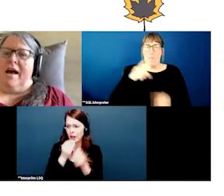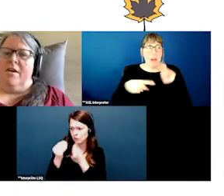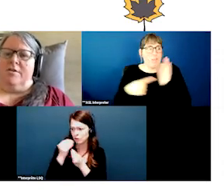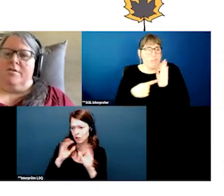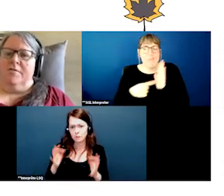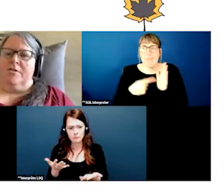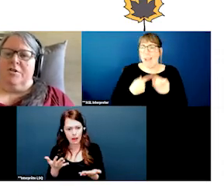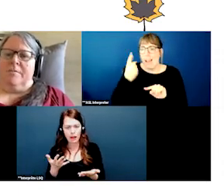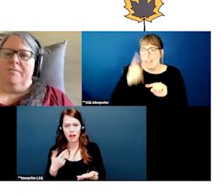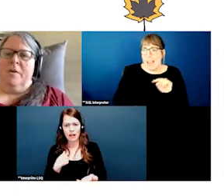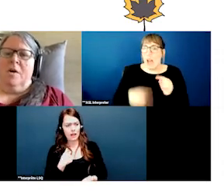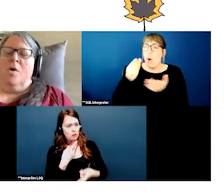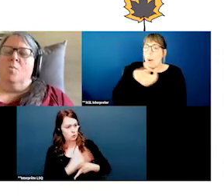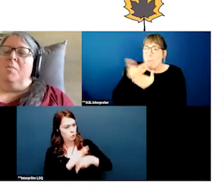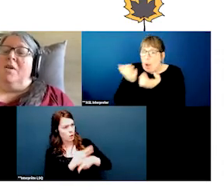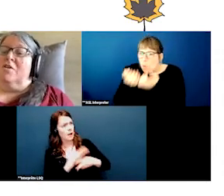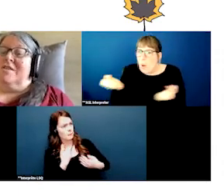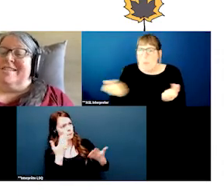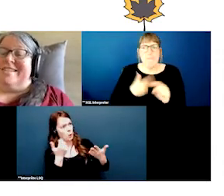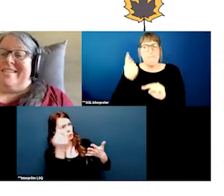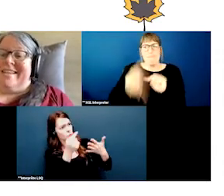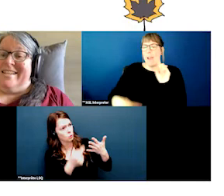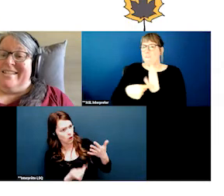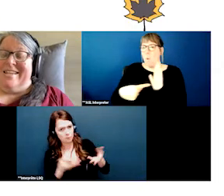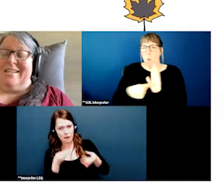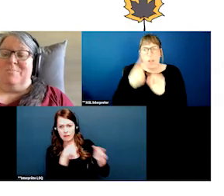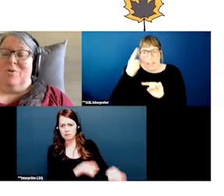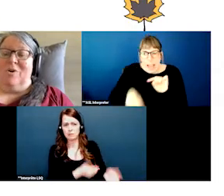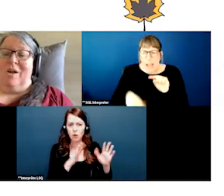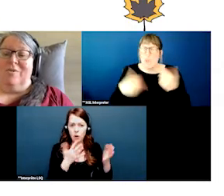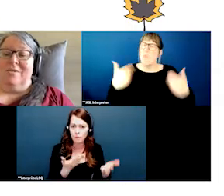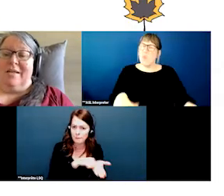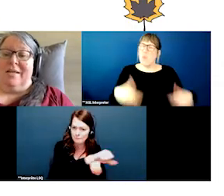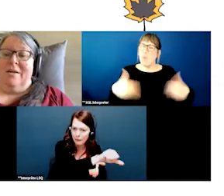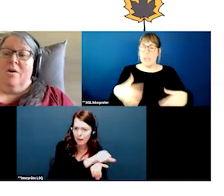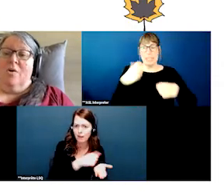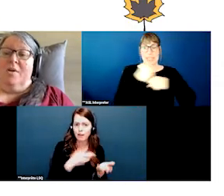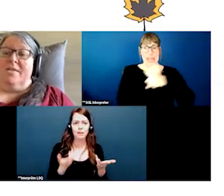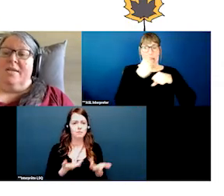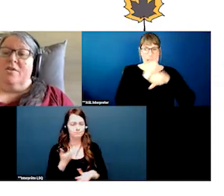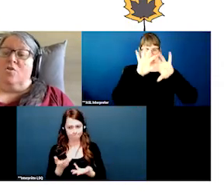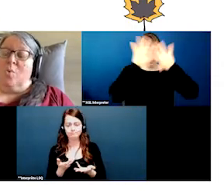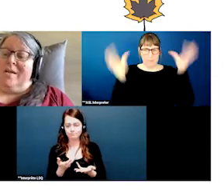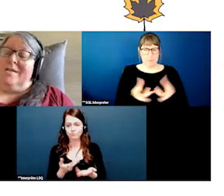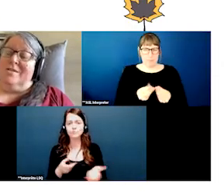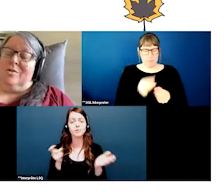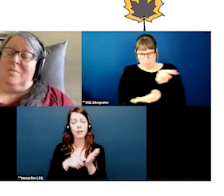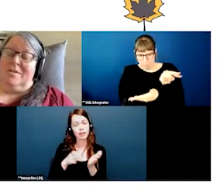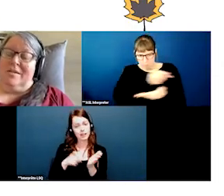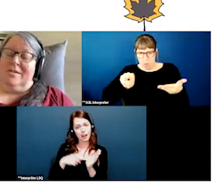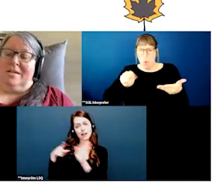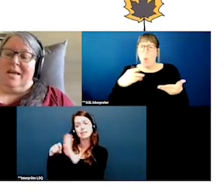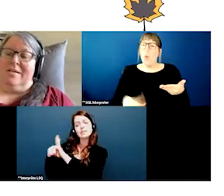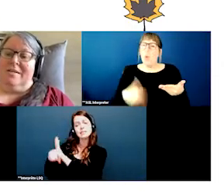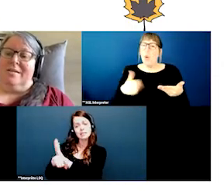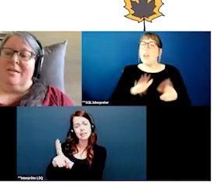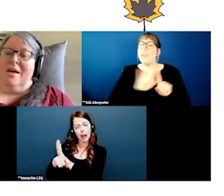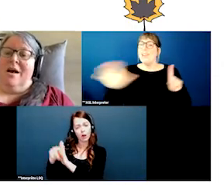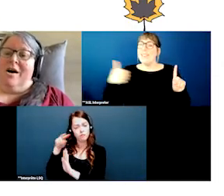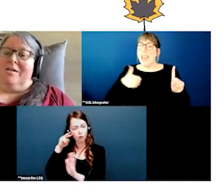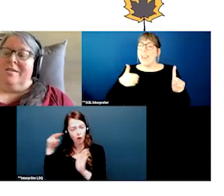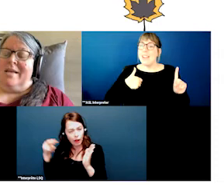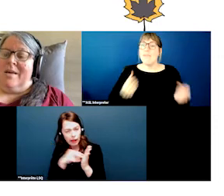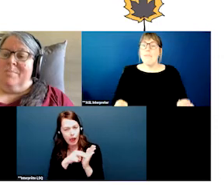devices they rely on to function. When we look at the statistics more closely, we see that 22% of